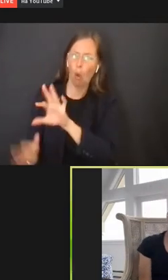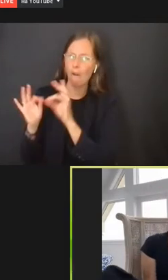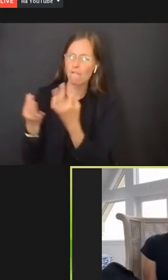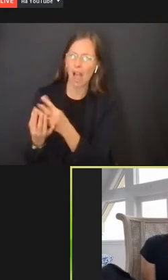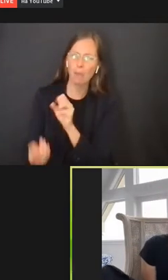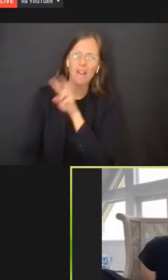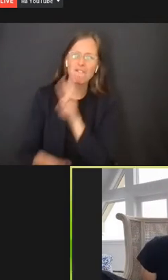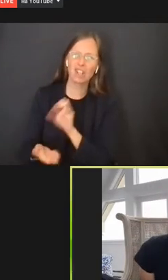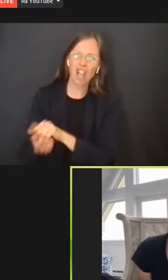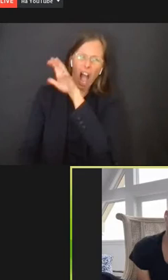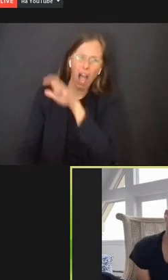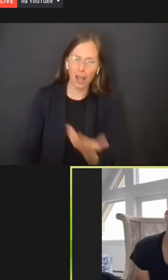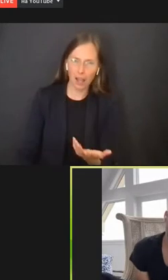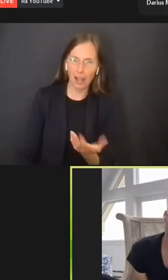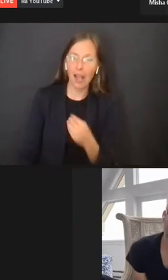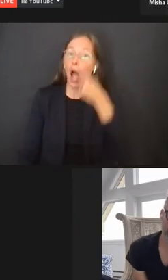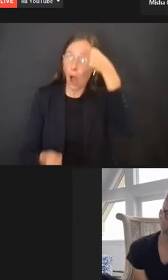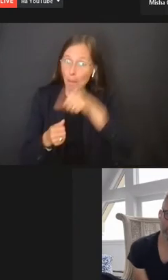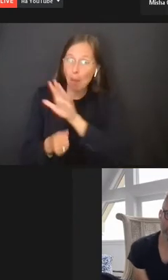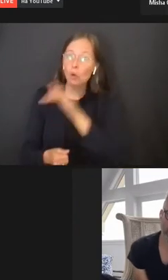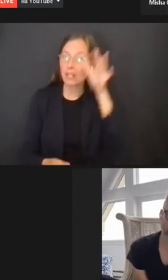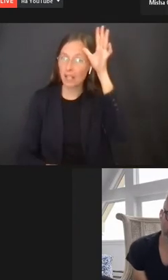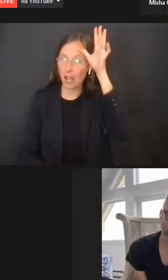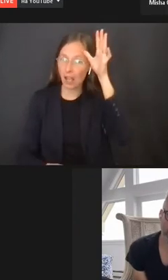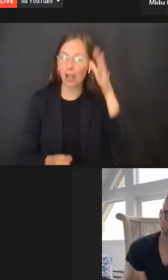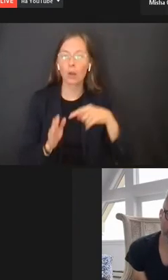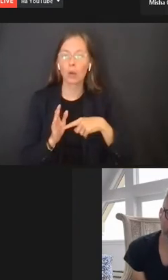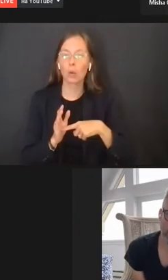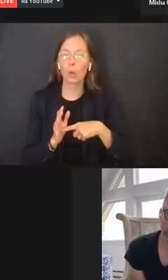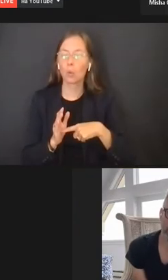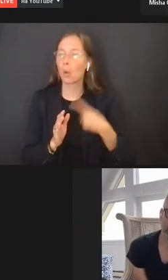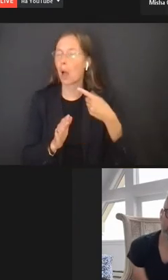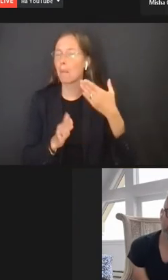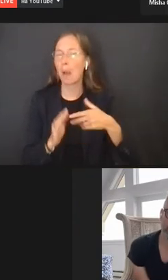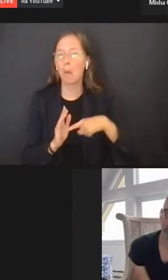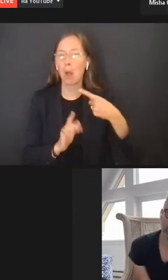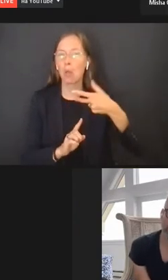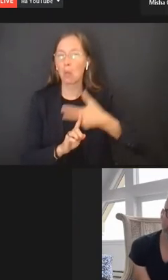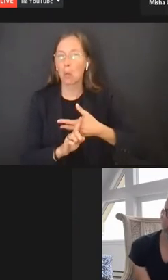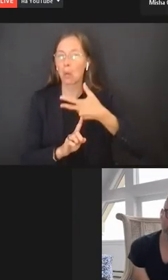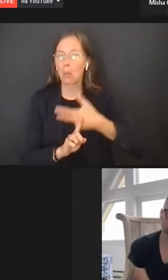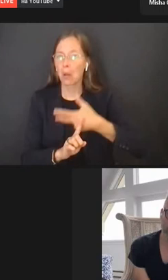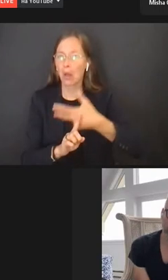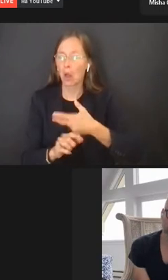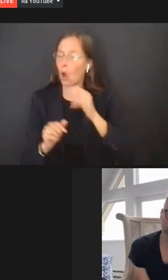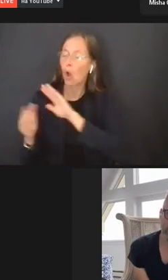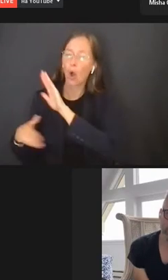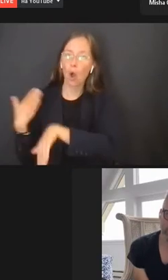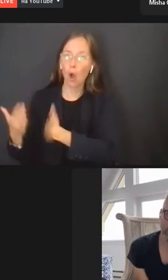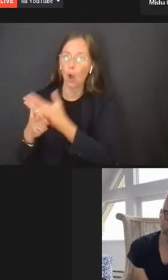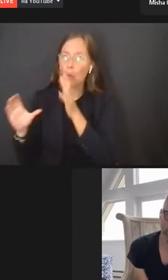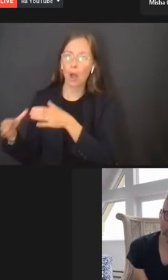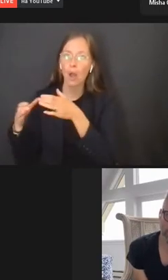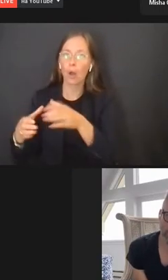loaded. And I remember your dad would, you know, once every 3 months or something, we would all go out to